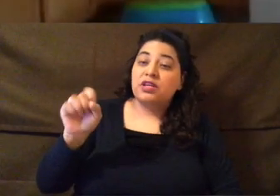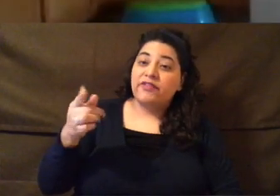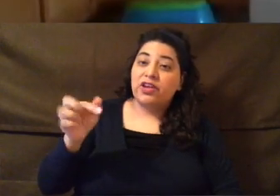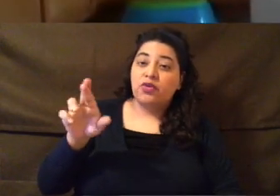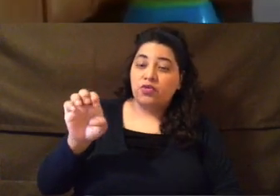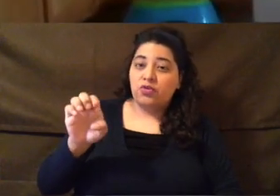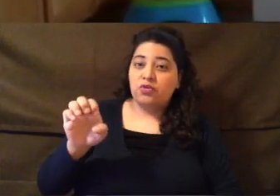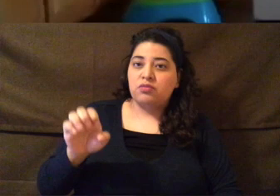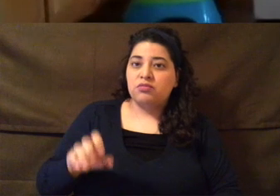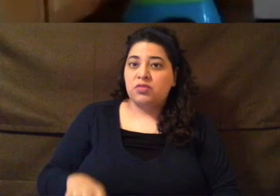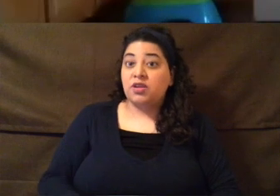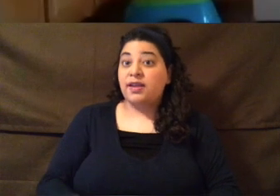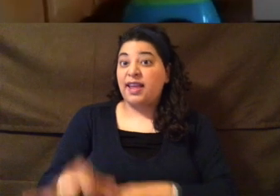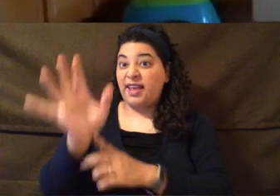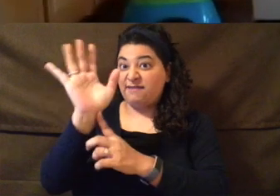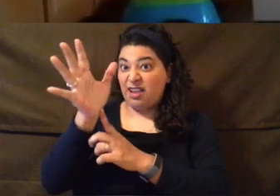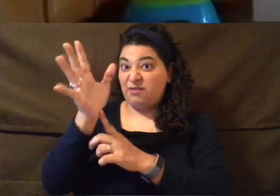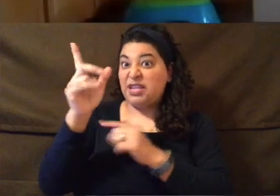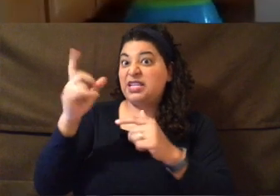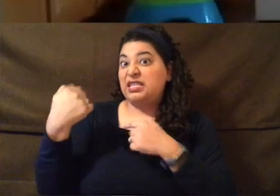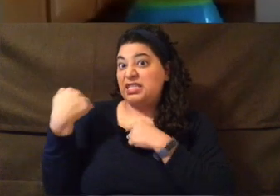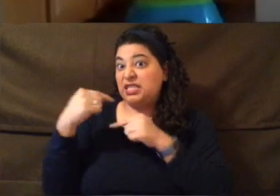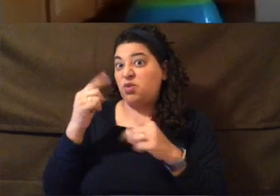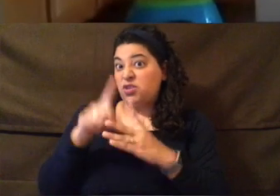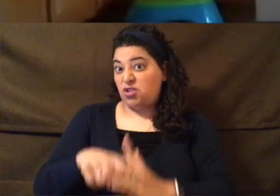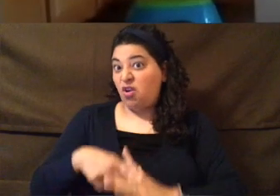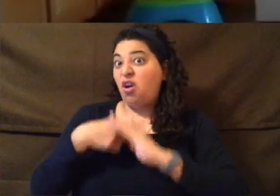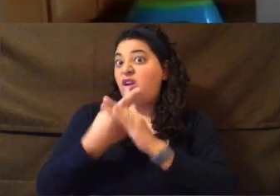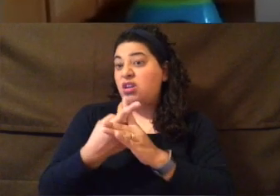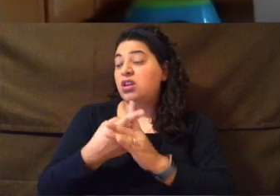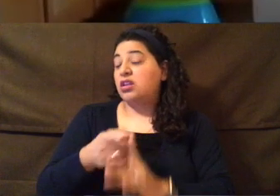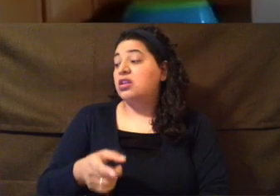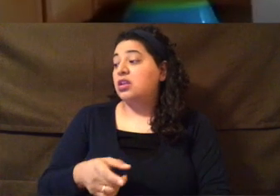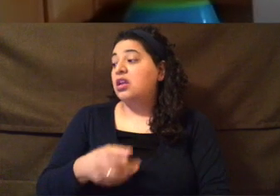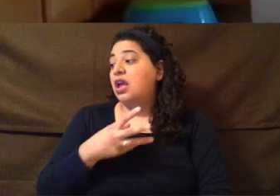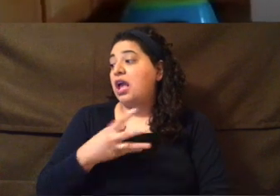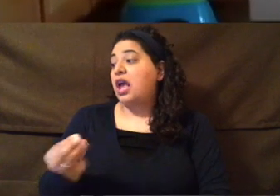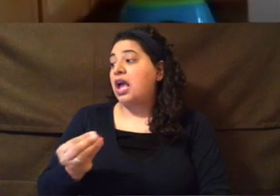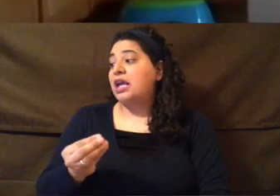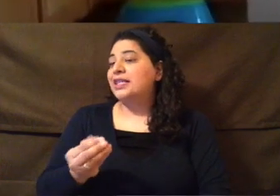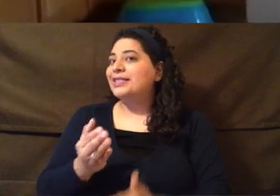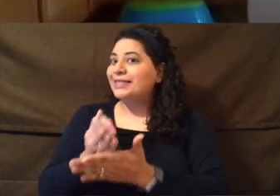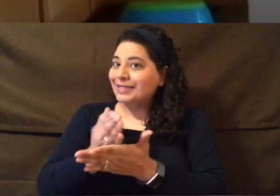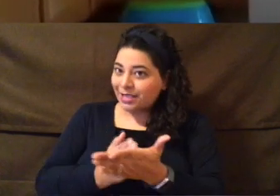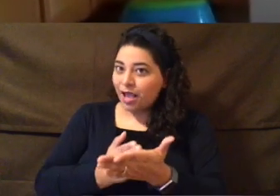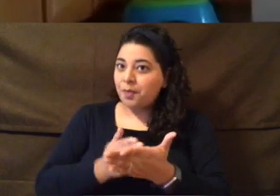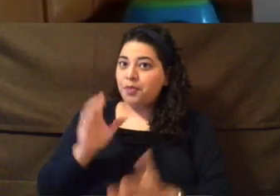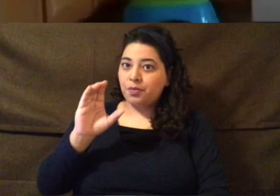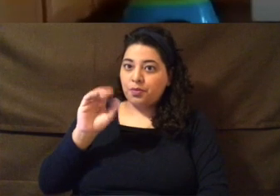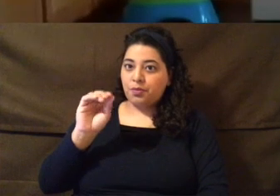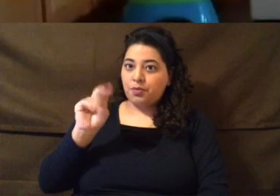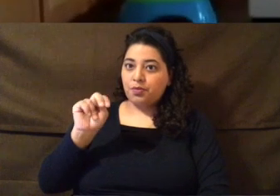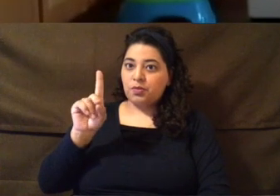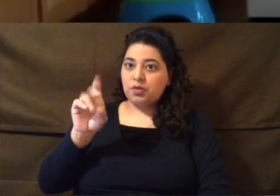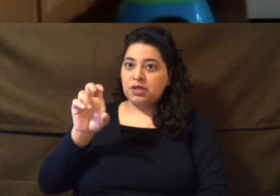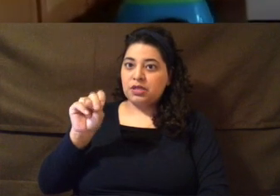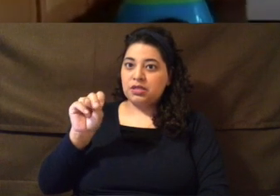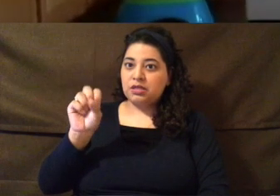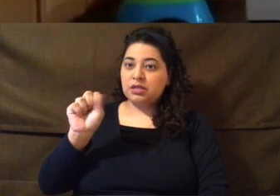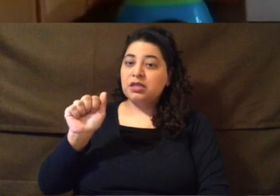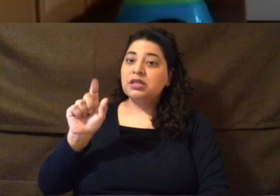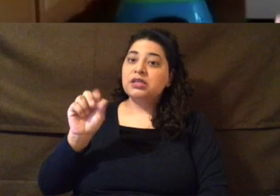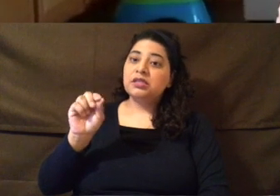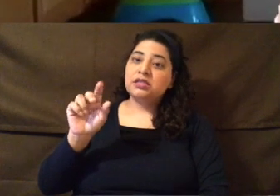It's been 5 minutes now since we started the experiment, and there's some condensation on